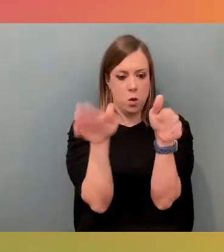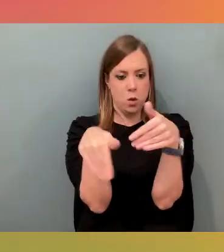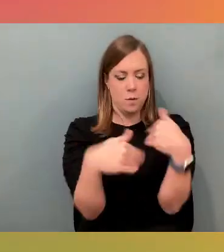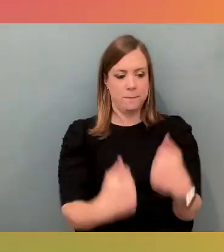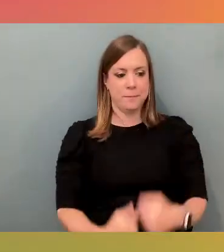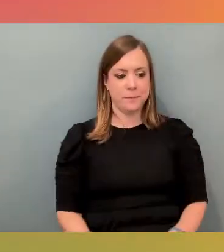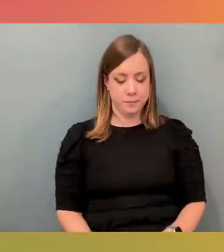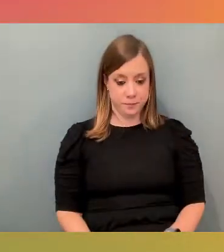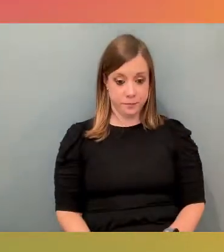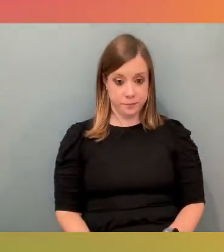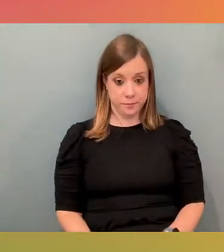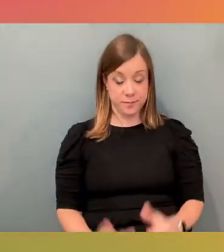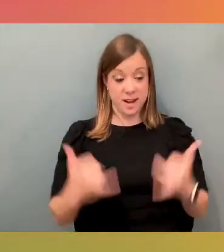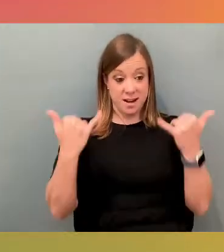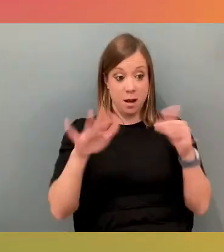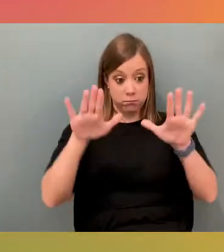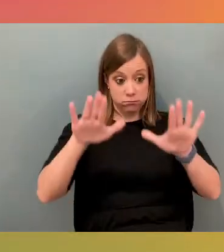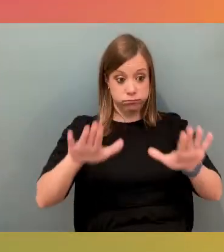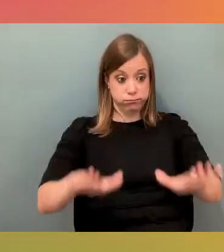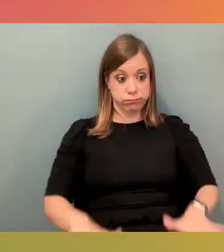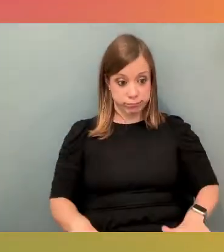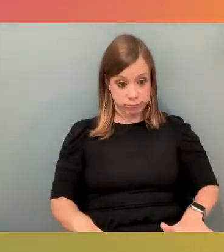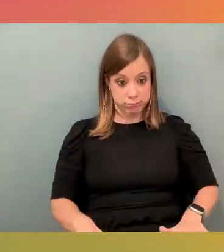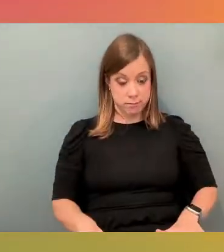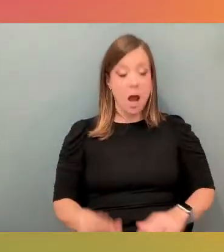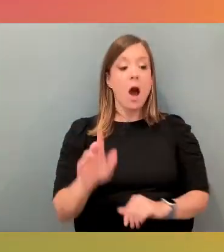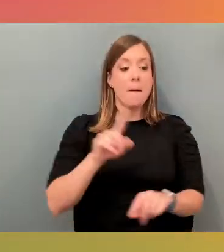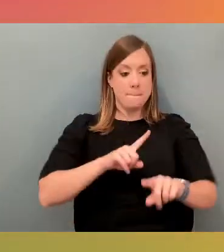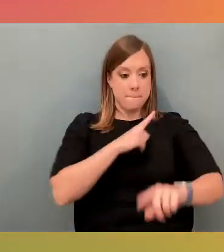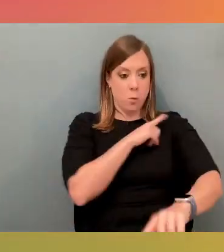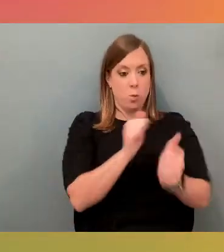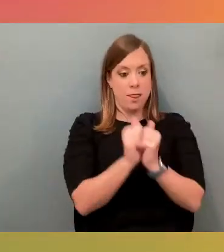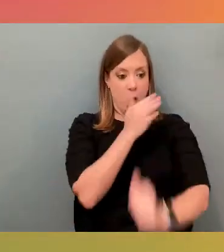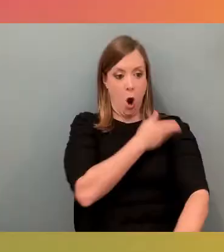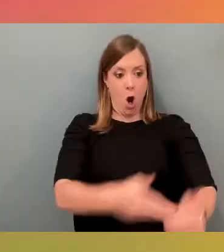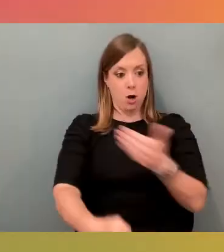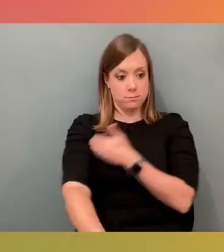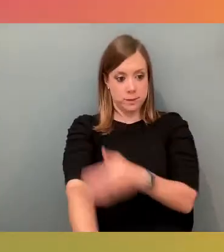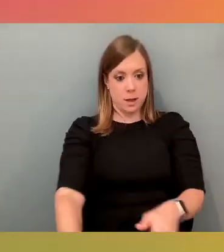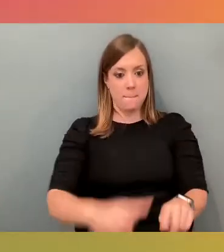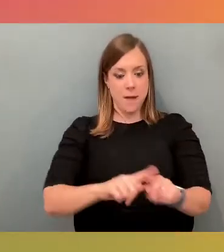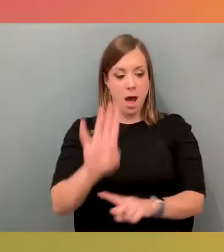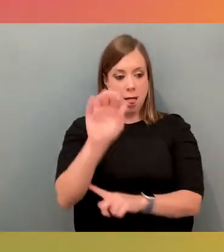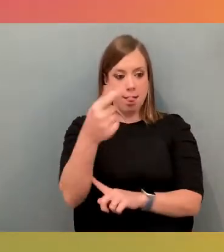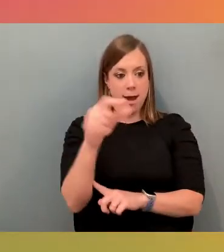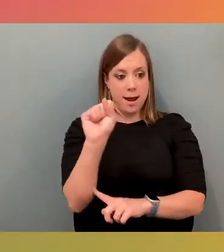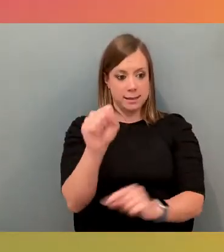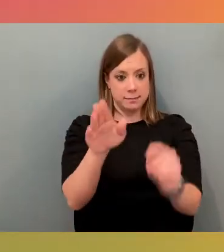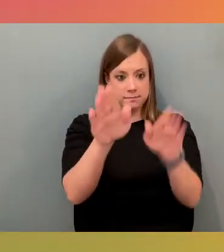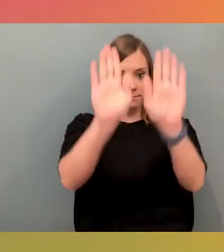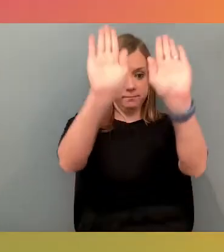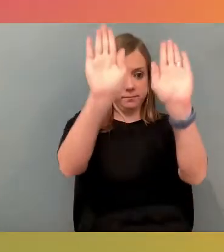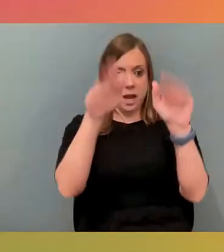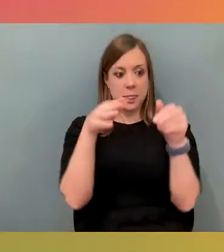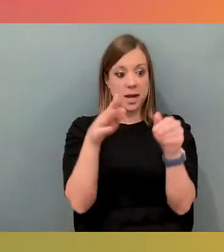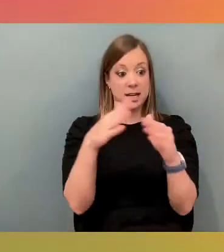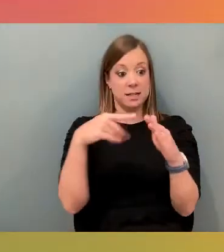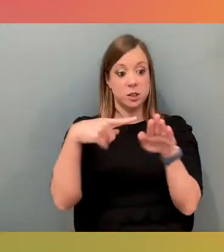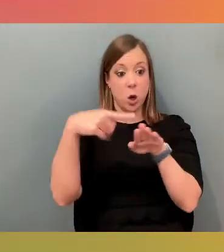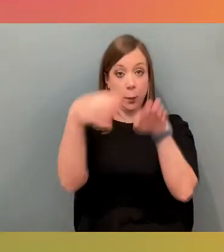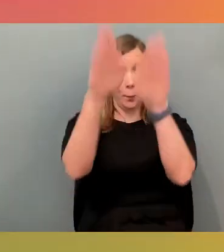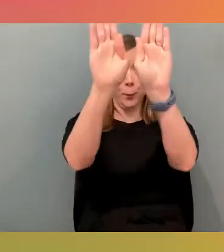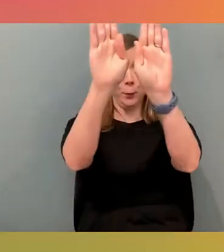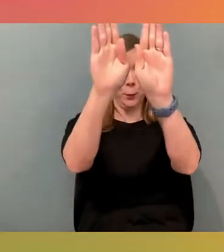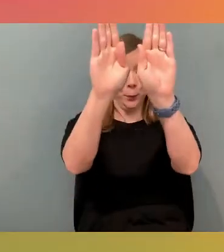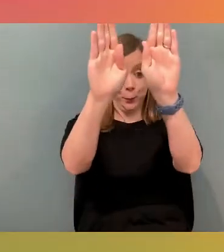Beautiful. Now lower your hands, but keep your legs extended upward. And point your toes up to the sky. Just feel those quads, the front of your